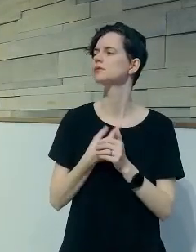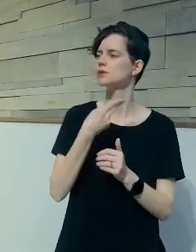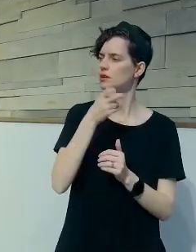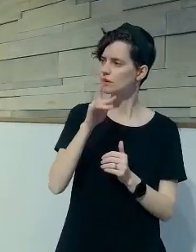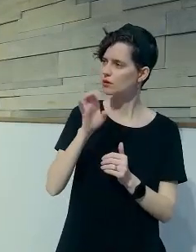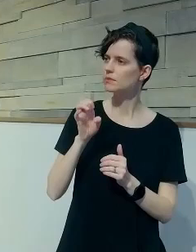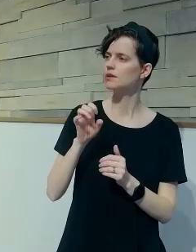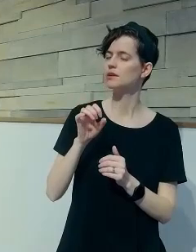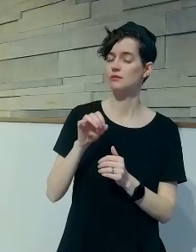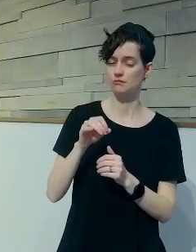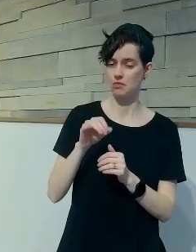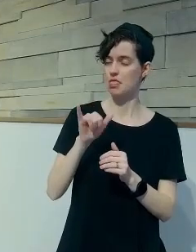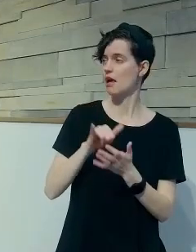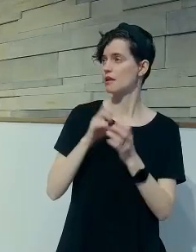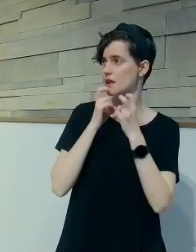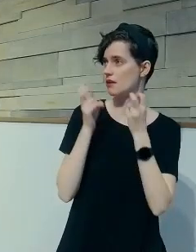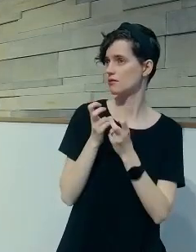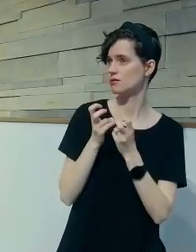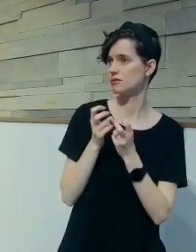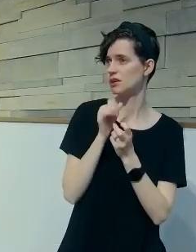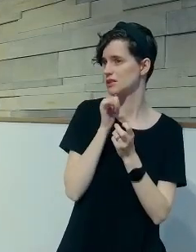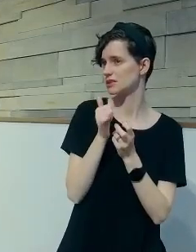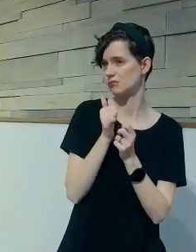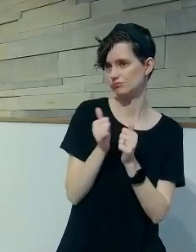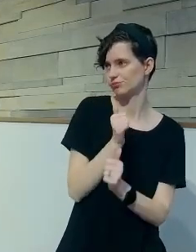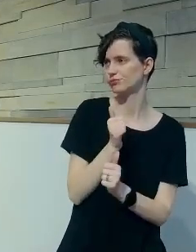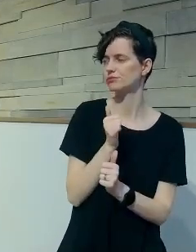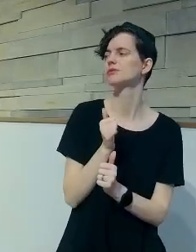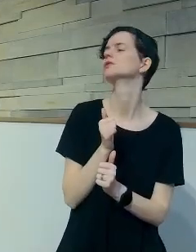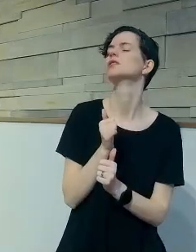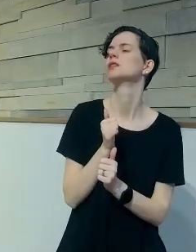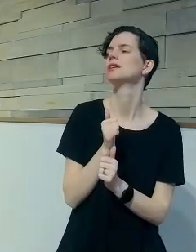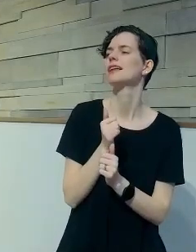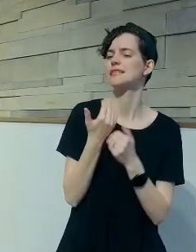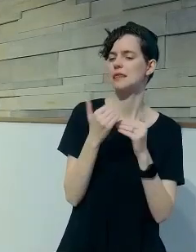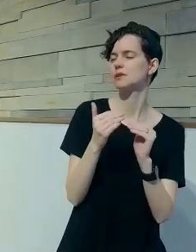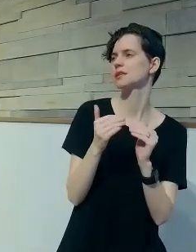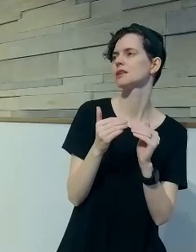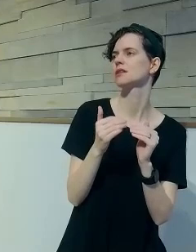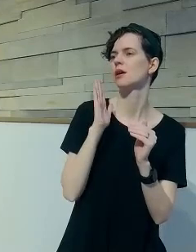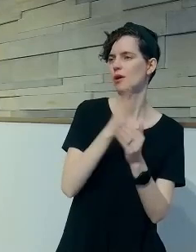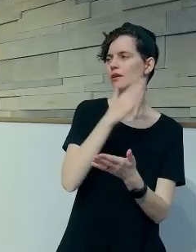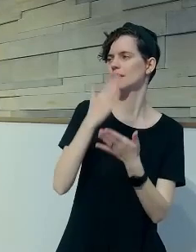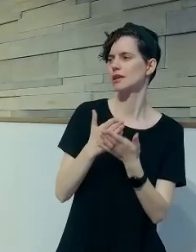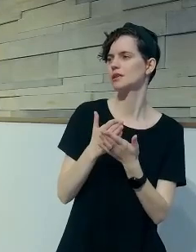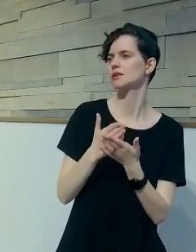Hope that evil is not ultimate, but is finite and will end.